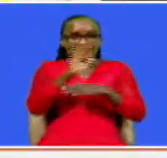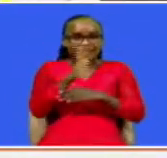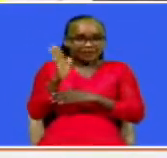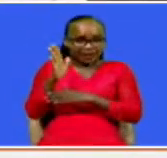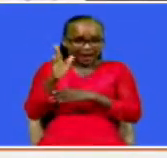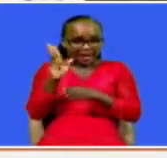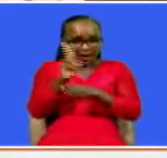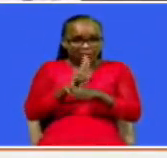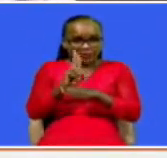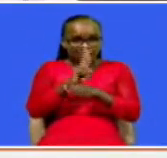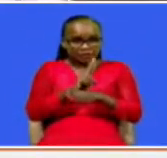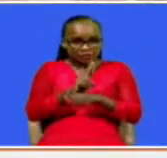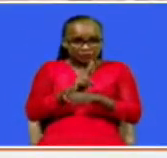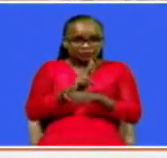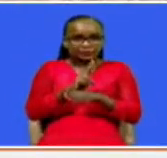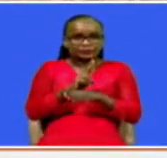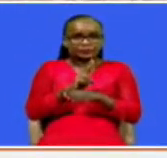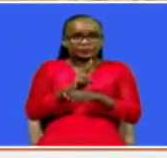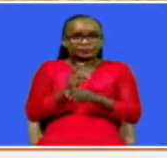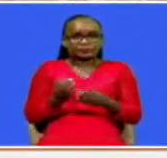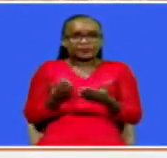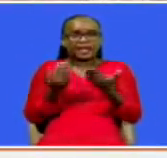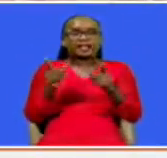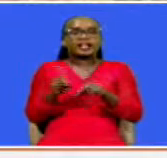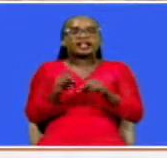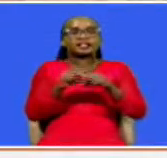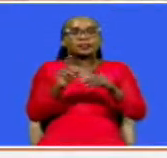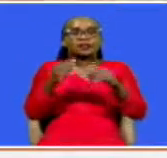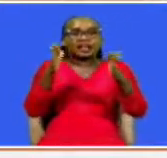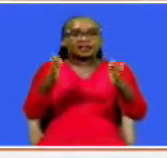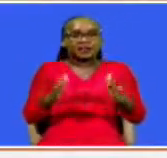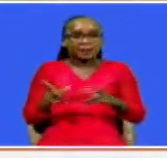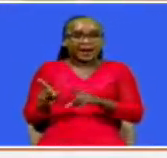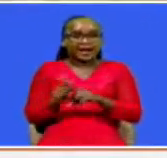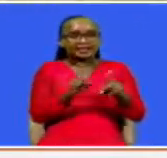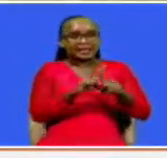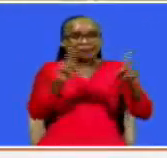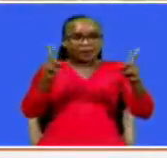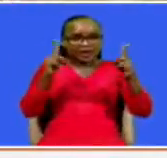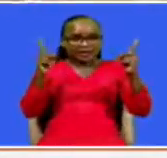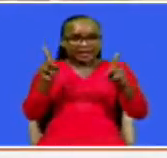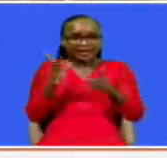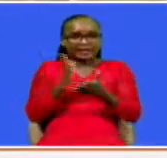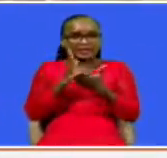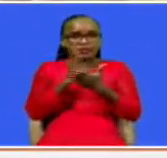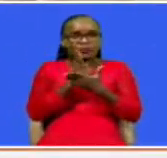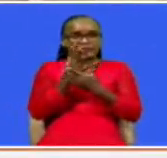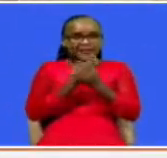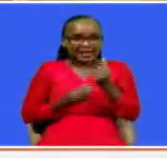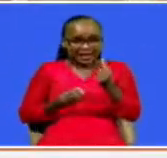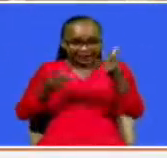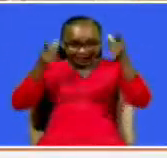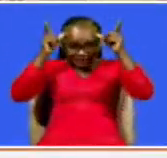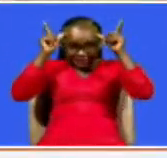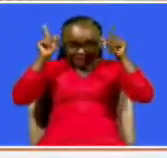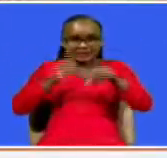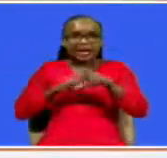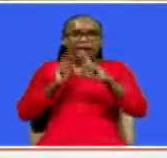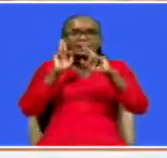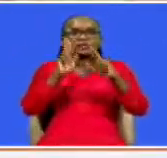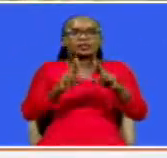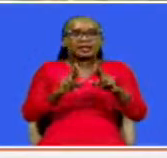While the use of herbicides is common by farmers to pastoralists, it is devastating to their livestock as they result